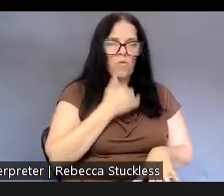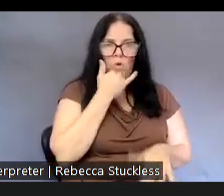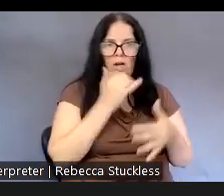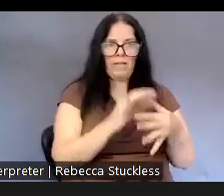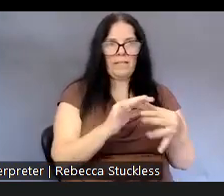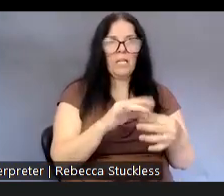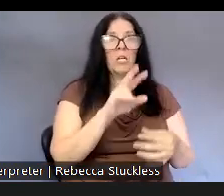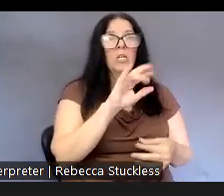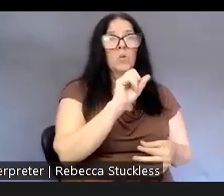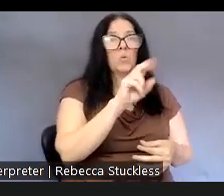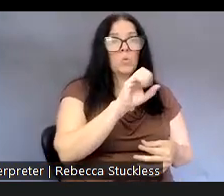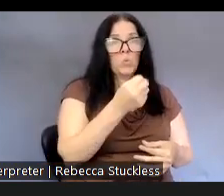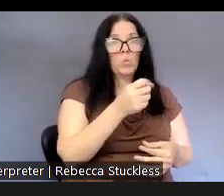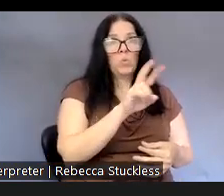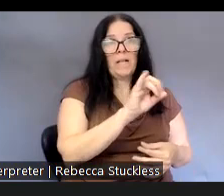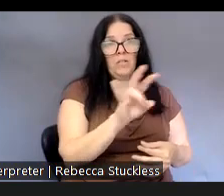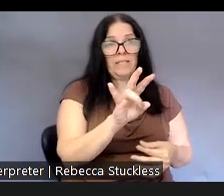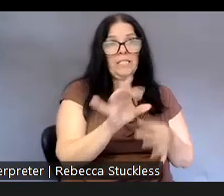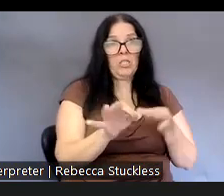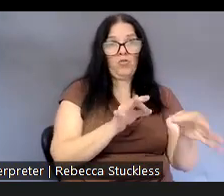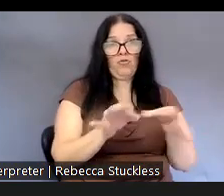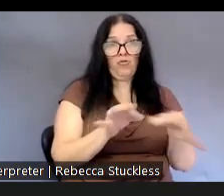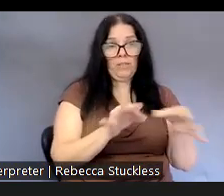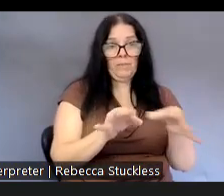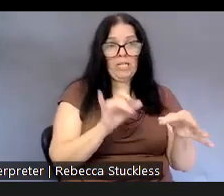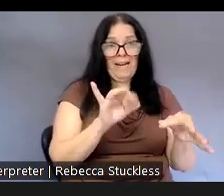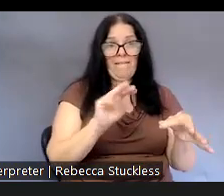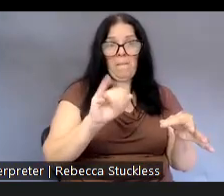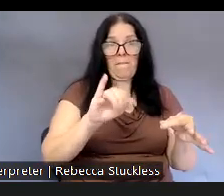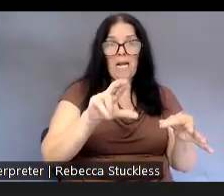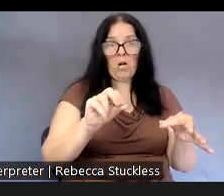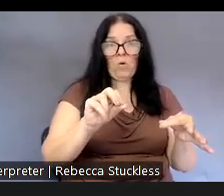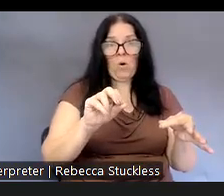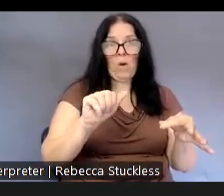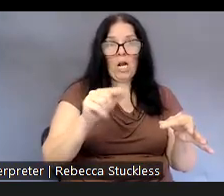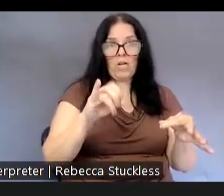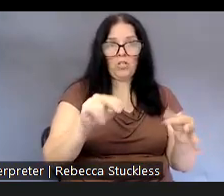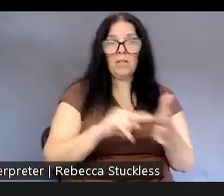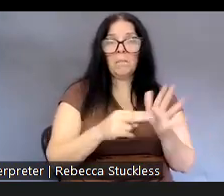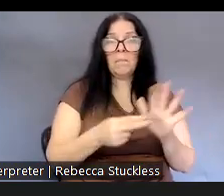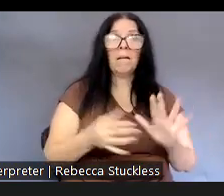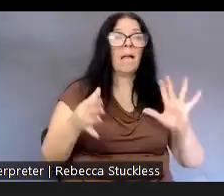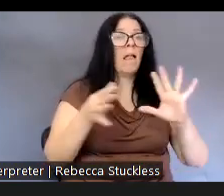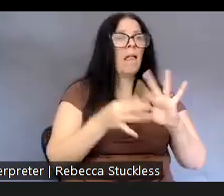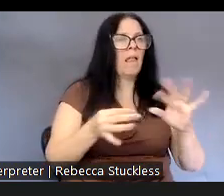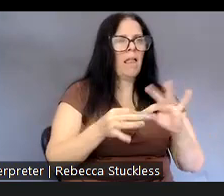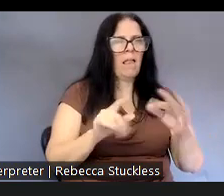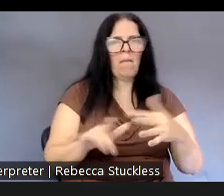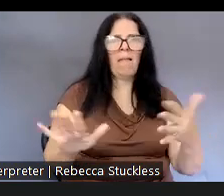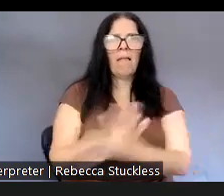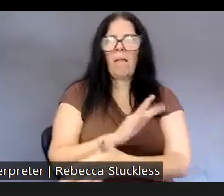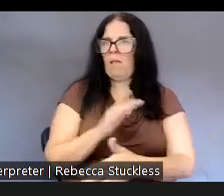2007 description of microaggressions includes unintentional slights and defines them entirely in terms